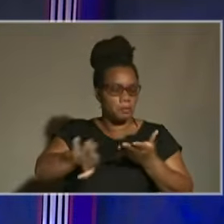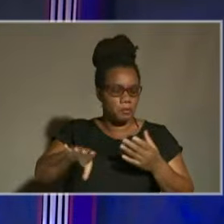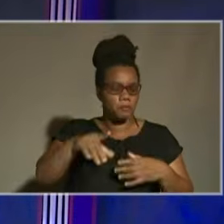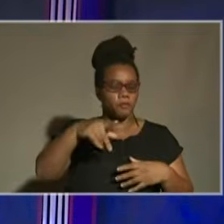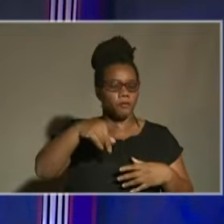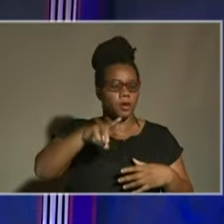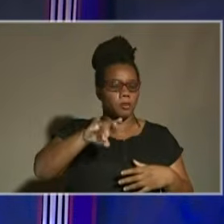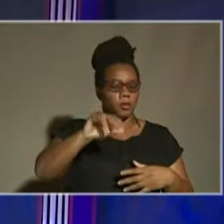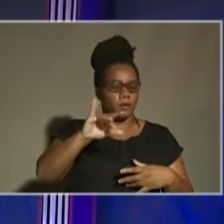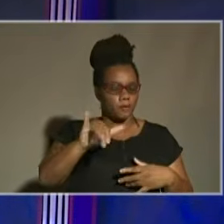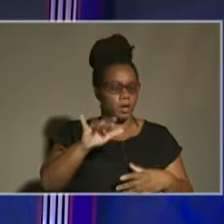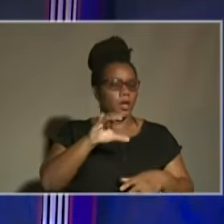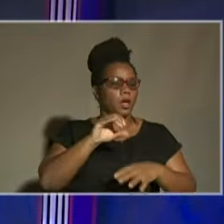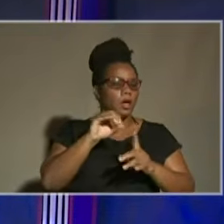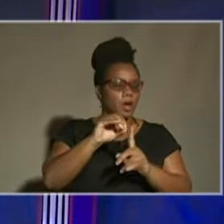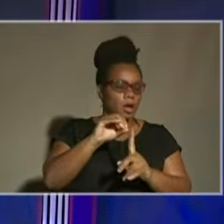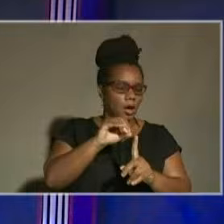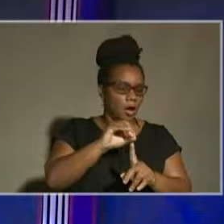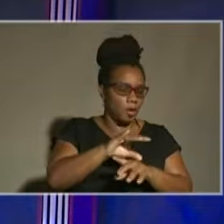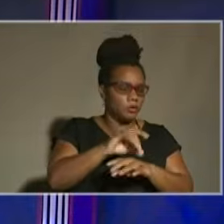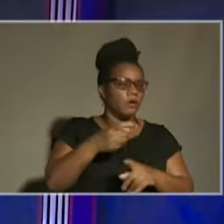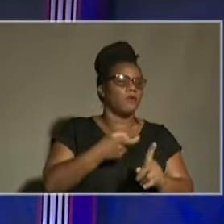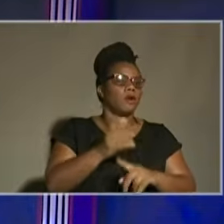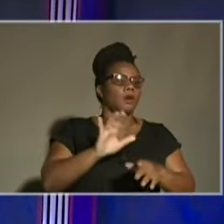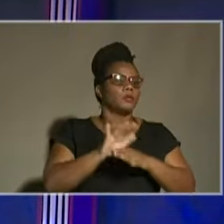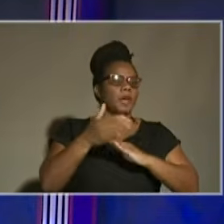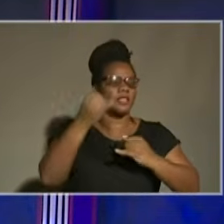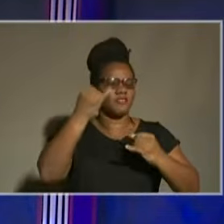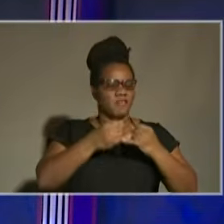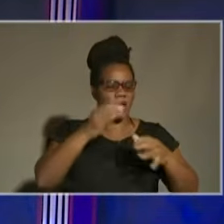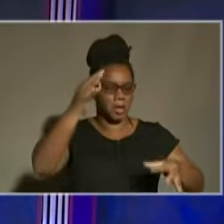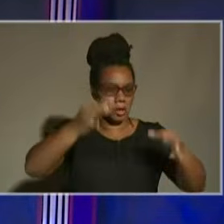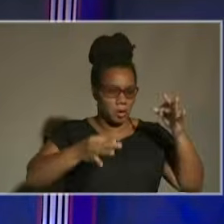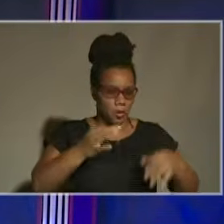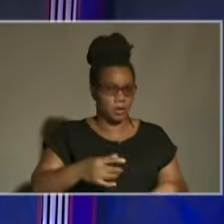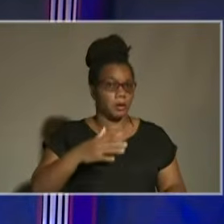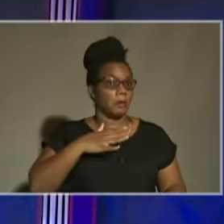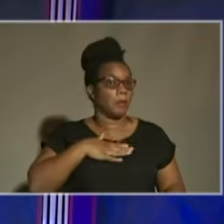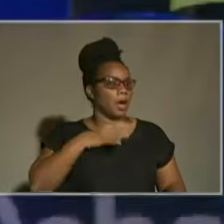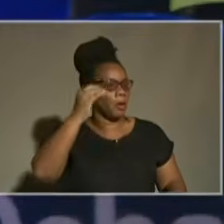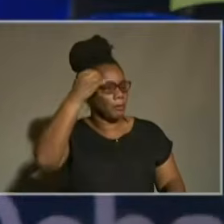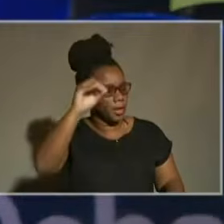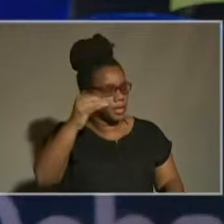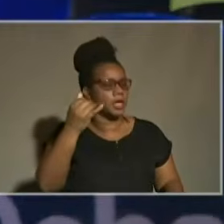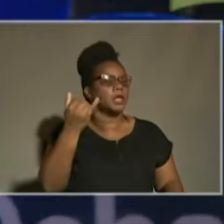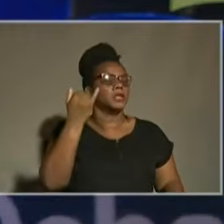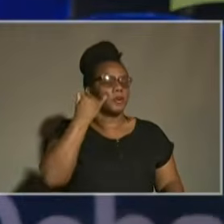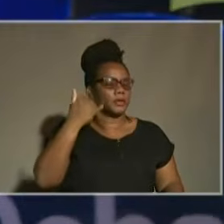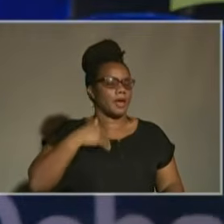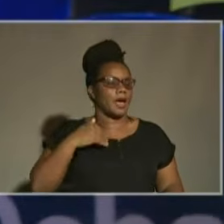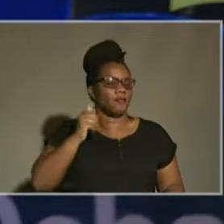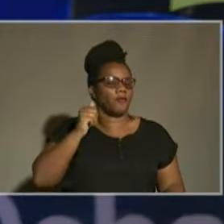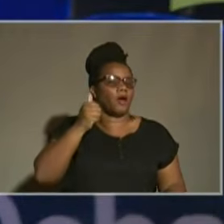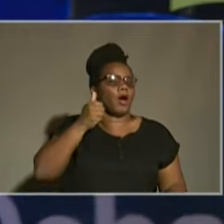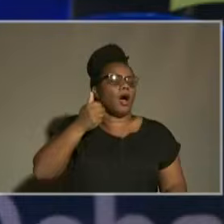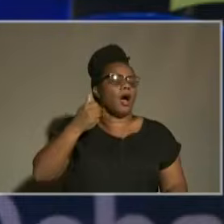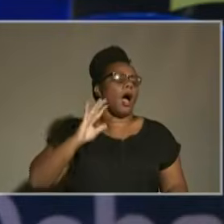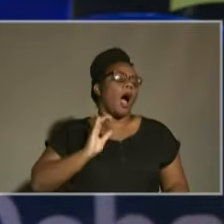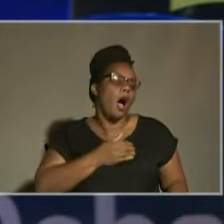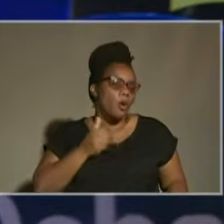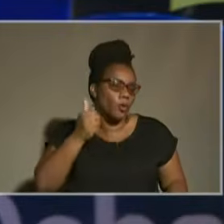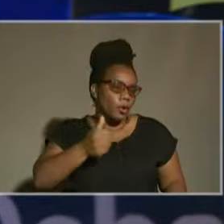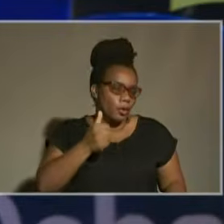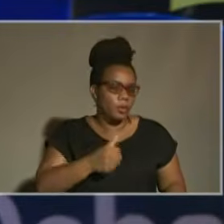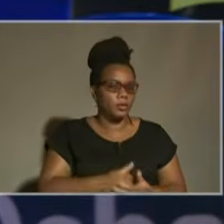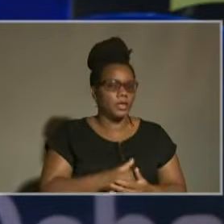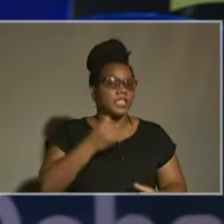when? My position is that Jamaica should have its own local court as its final appellate court. But